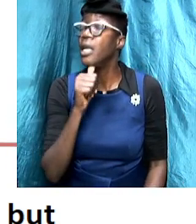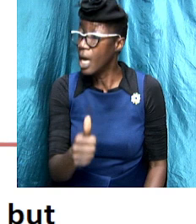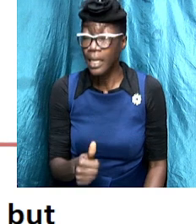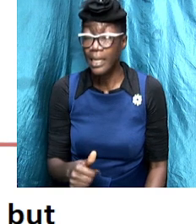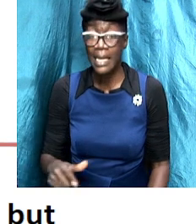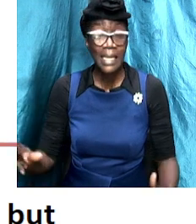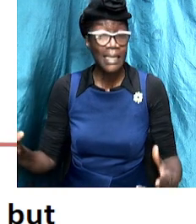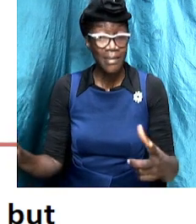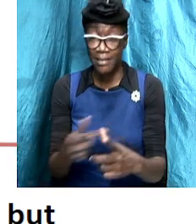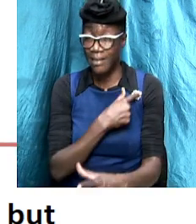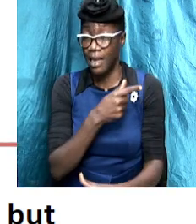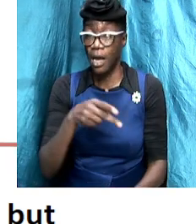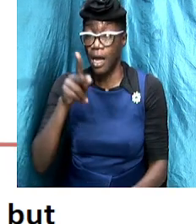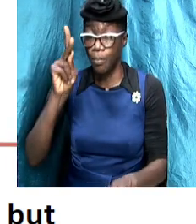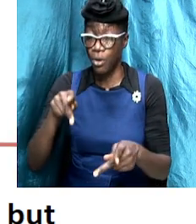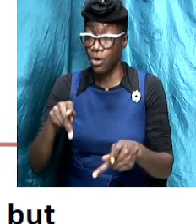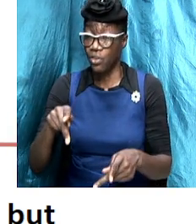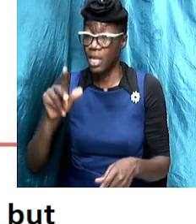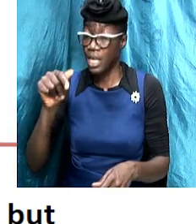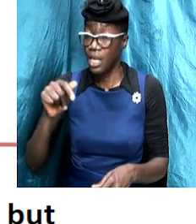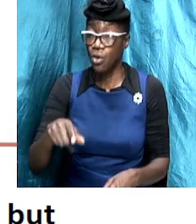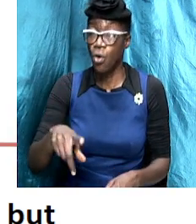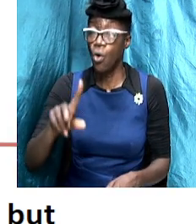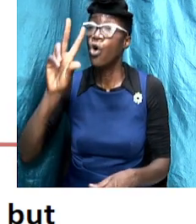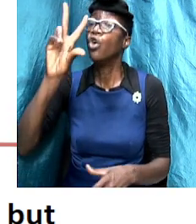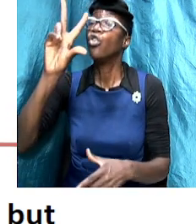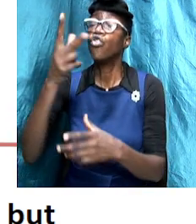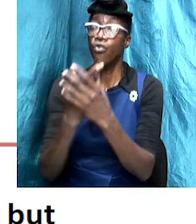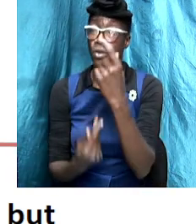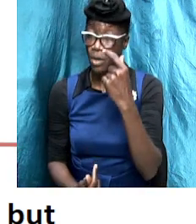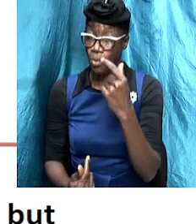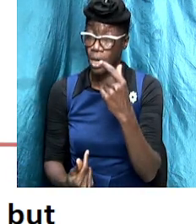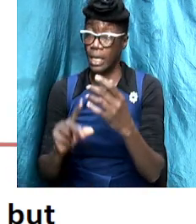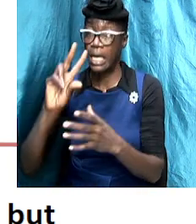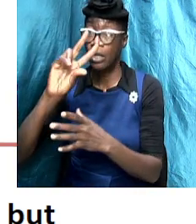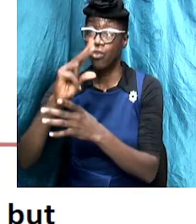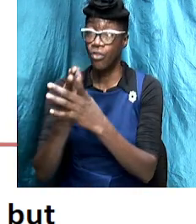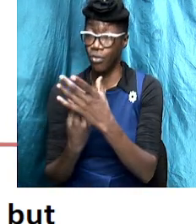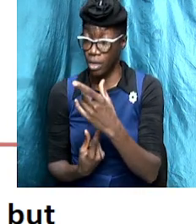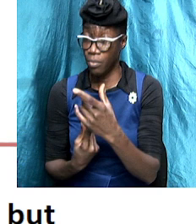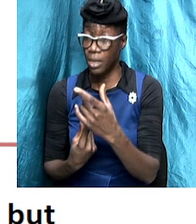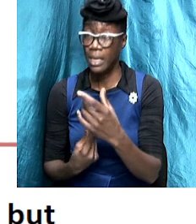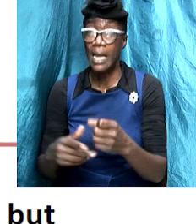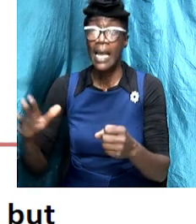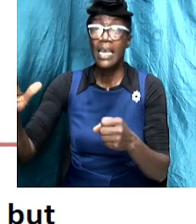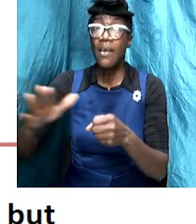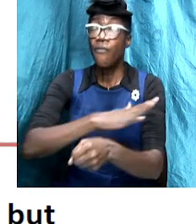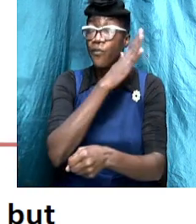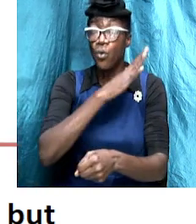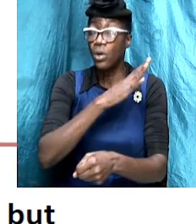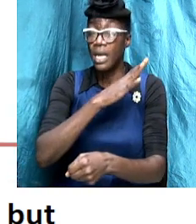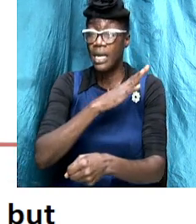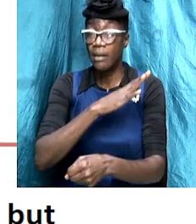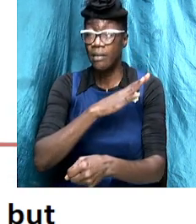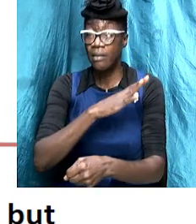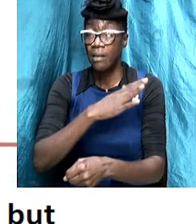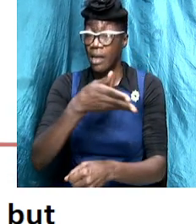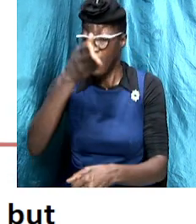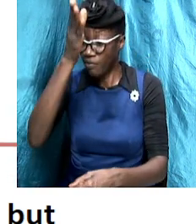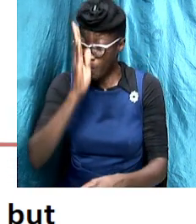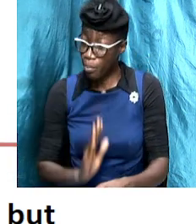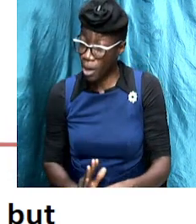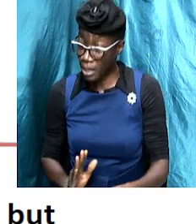Trinity. The Bible says, in him dwelleth all the fullness of the Godhead bodily. When we say Jesus, we are seeing the same